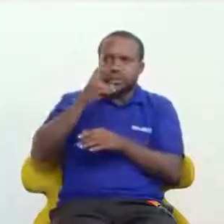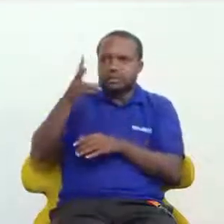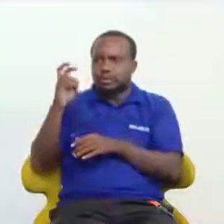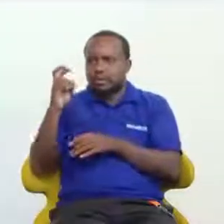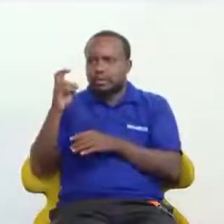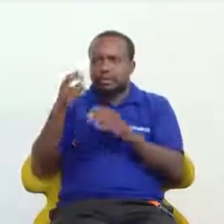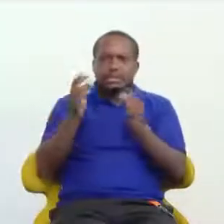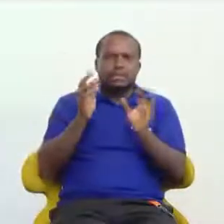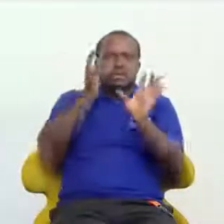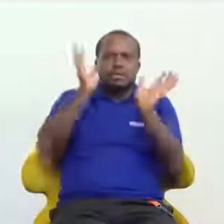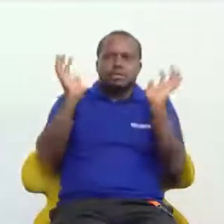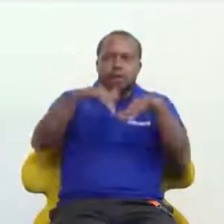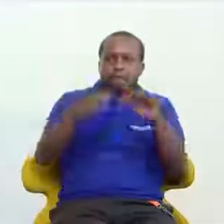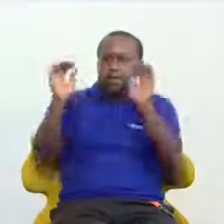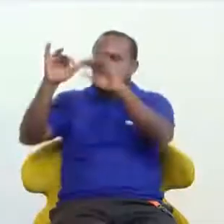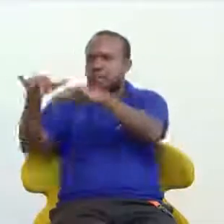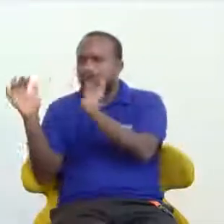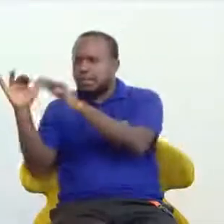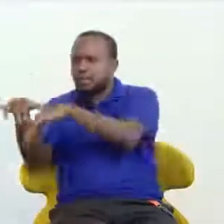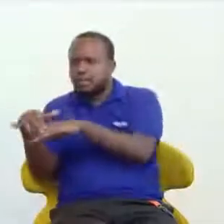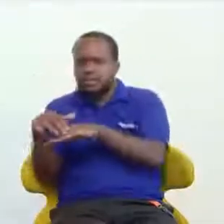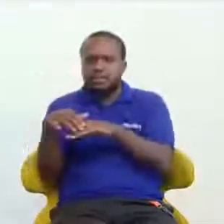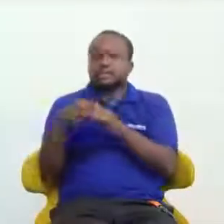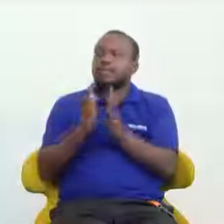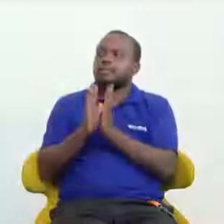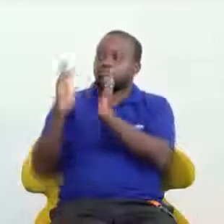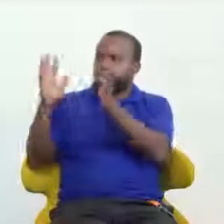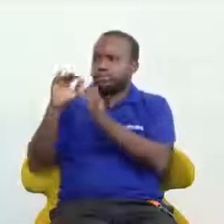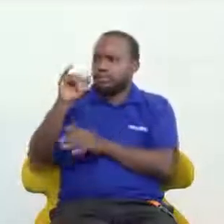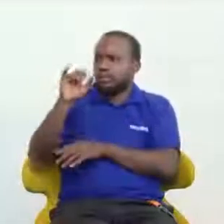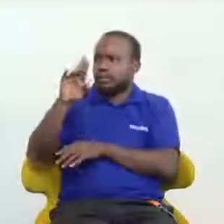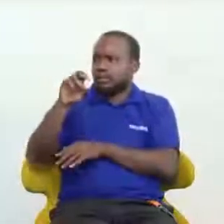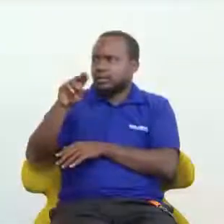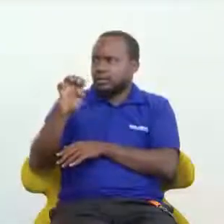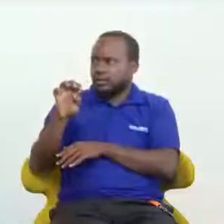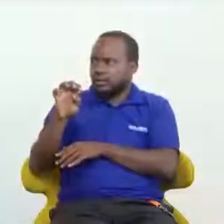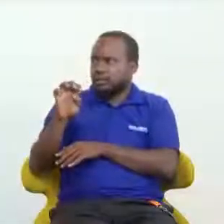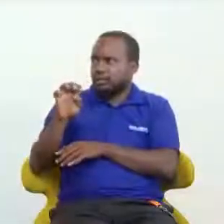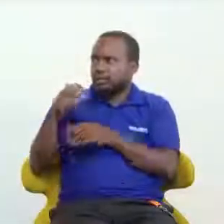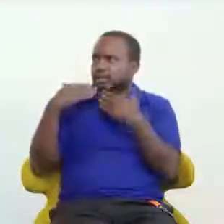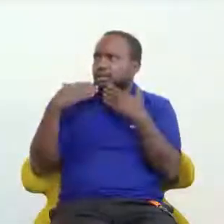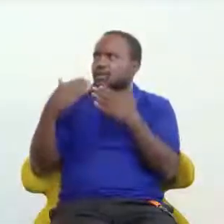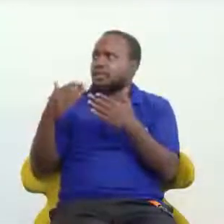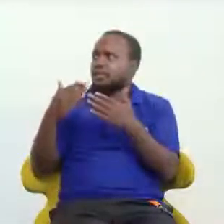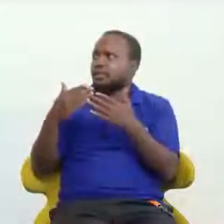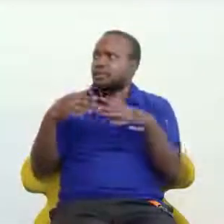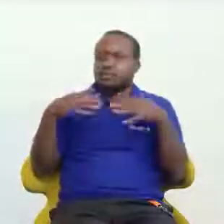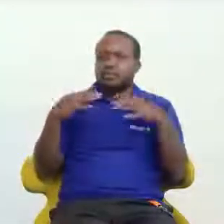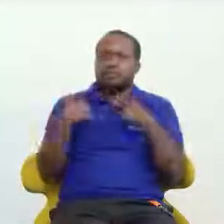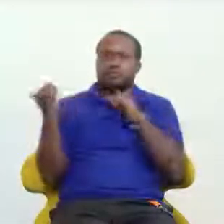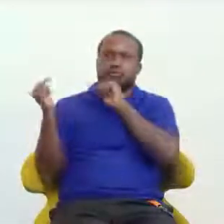the virtual conferences, and I want to just a huge shout out to Irene, Esther, wherever you all are. Thank you. It's wonderful to be